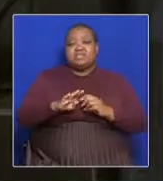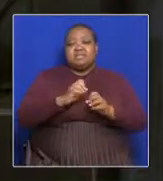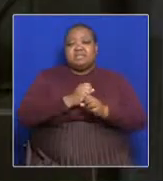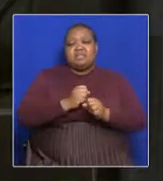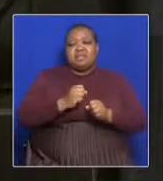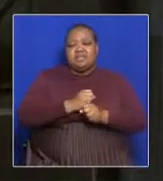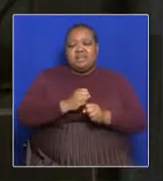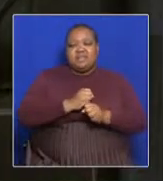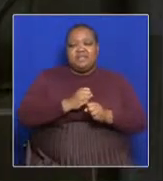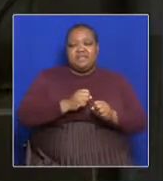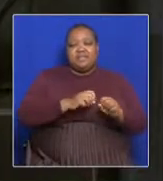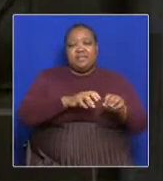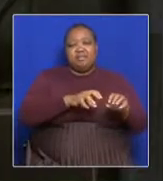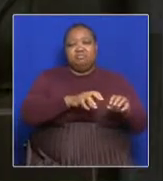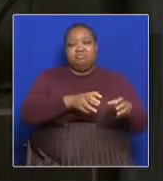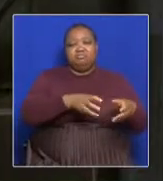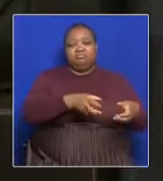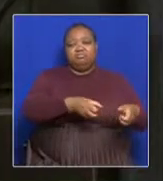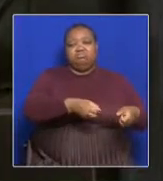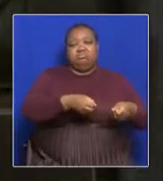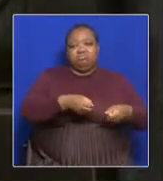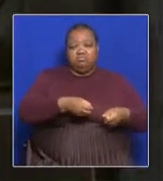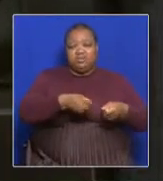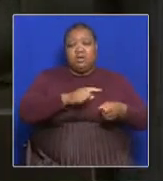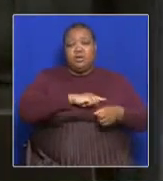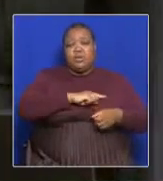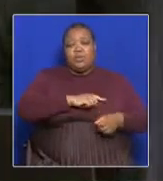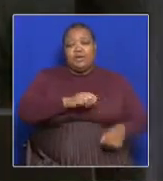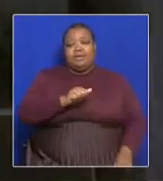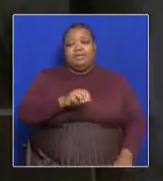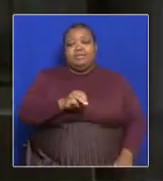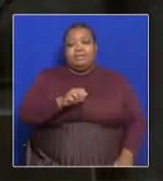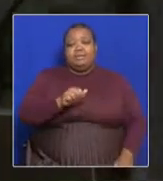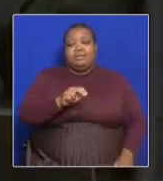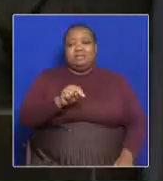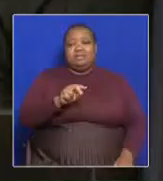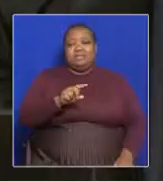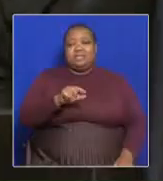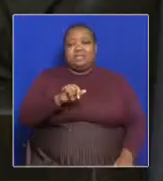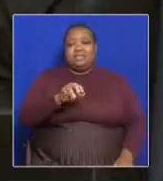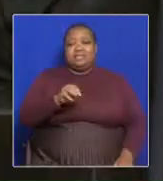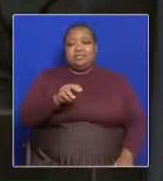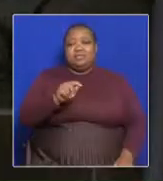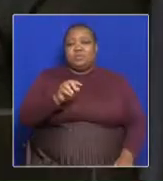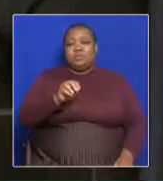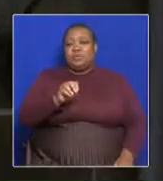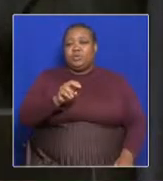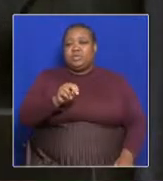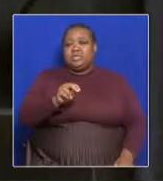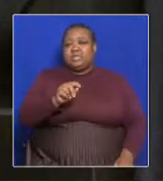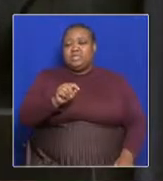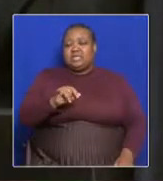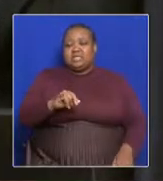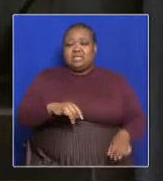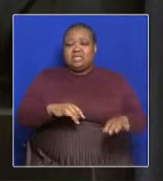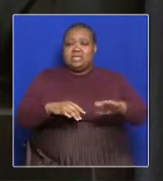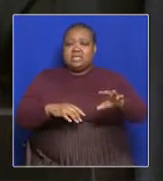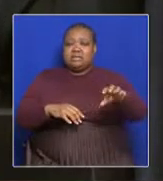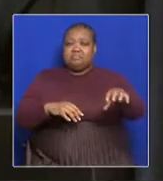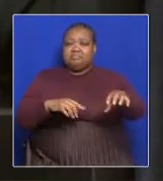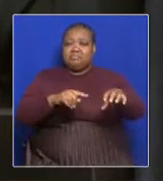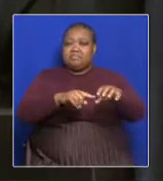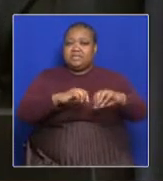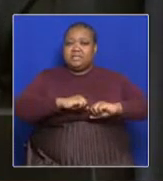doesn't have the space. And really, I'm now testing what you're telling us, that according to